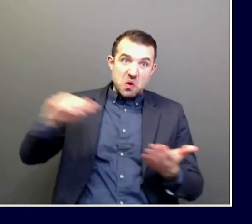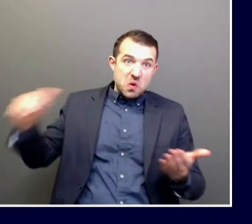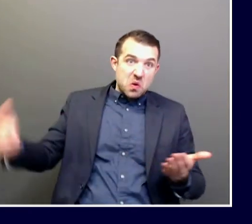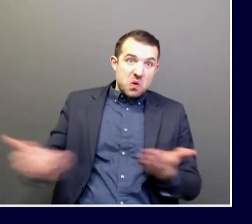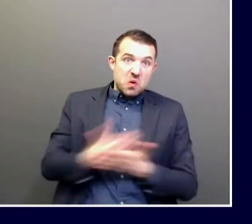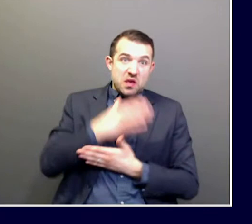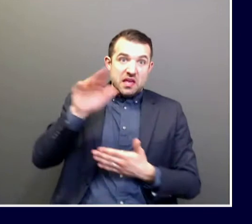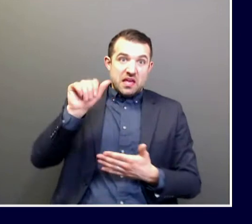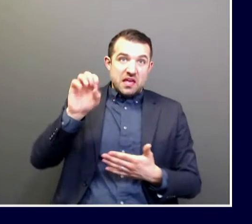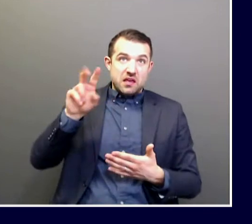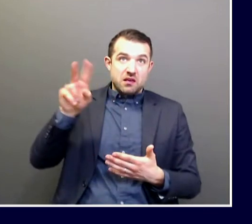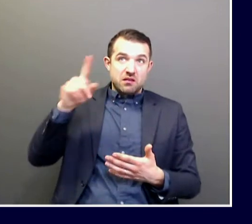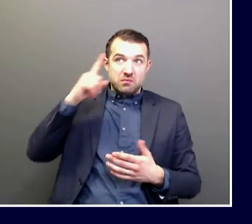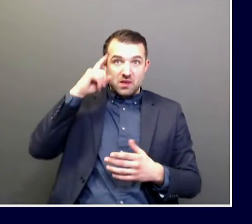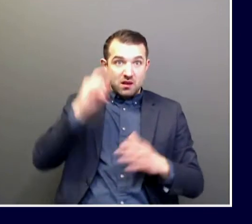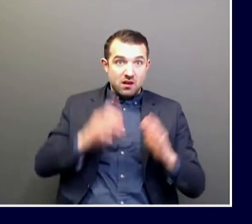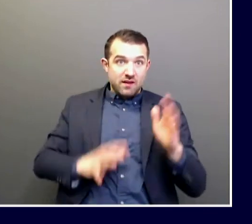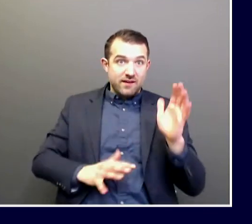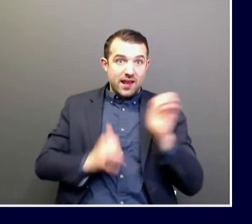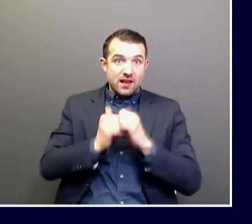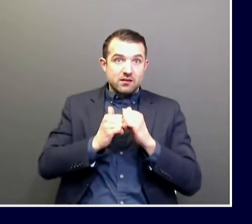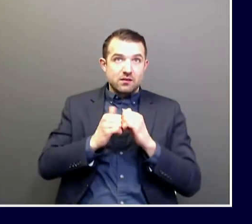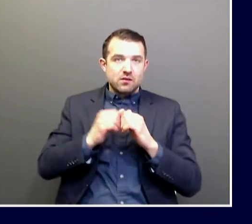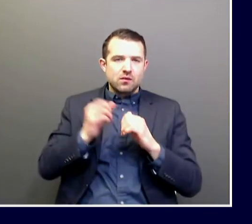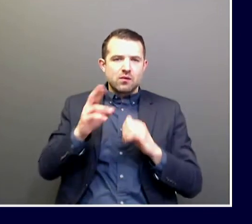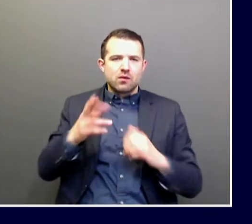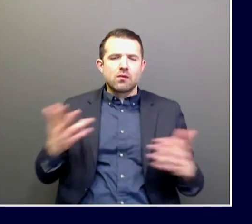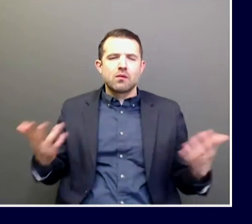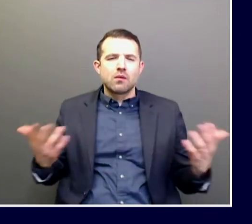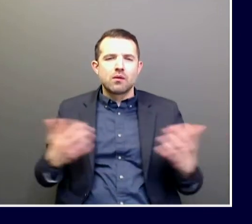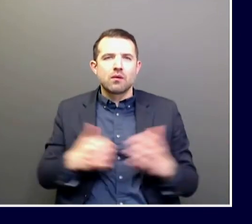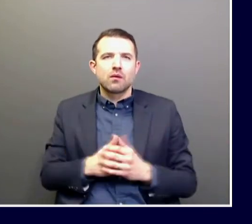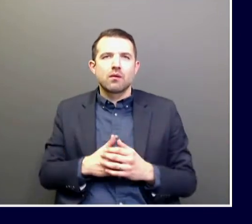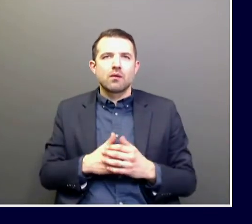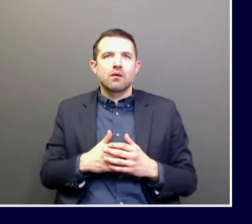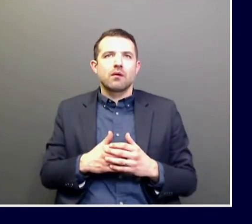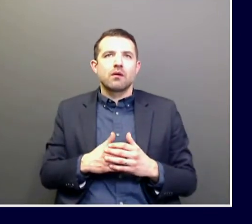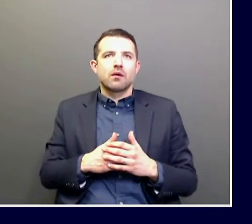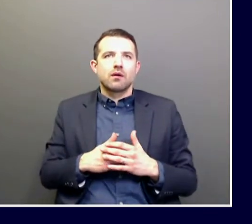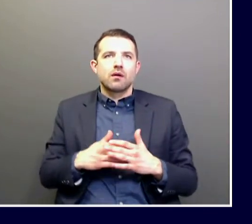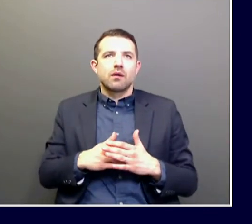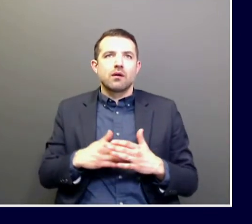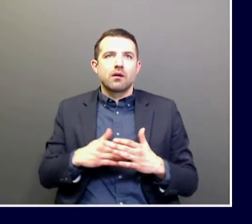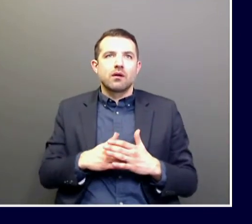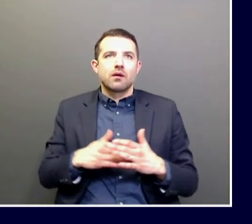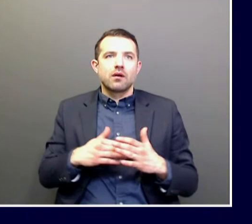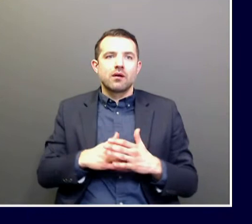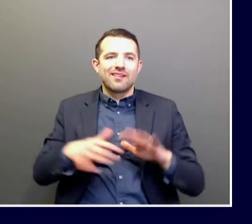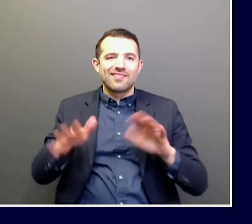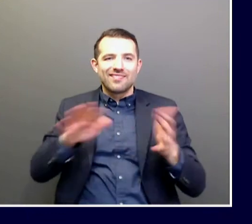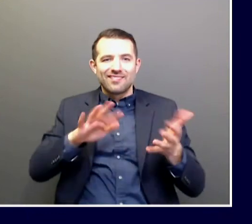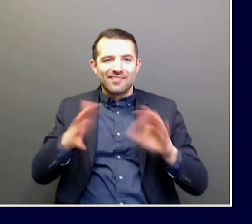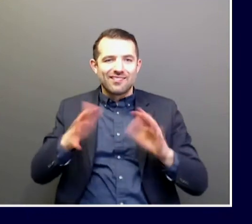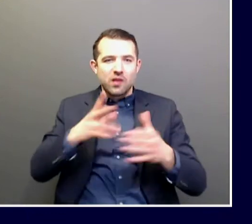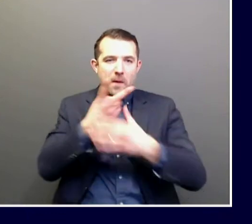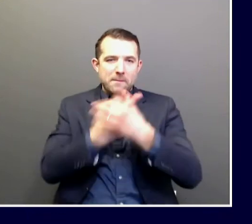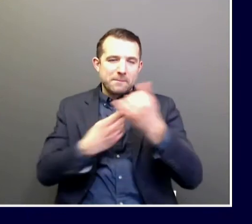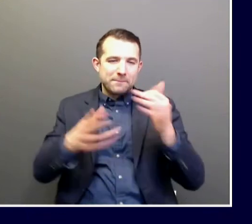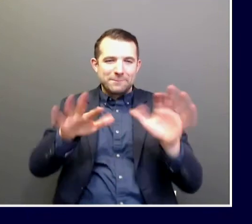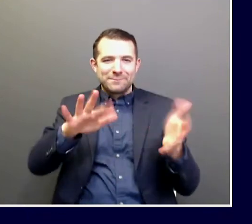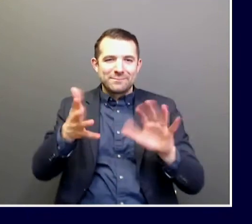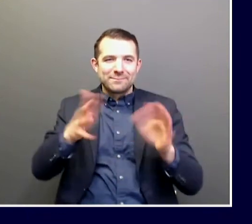and the curve down. Both, Joe. So we already do that. On our website, we